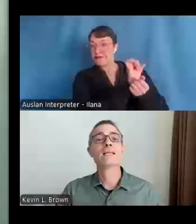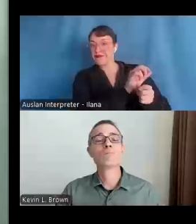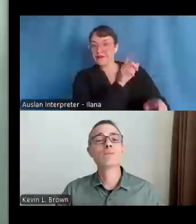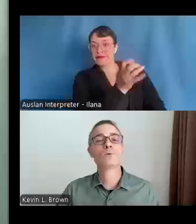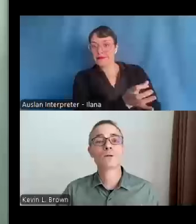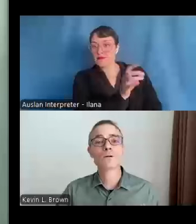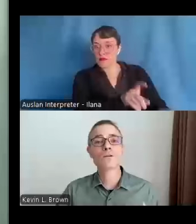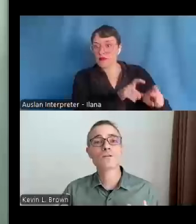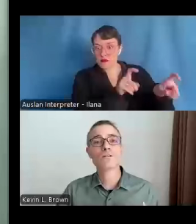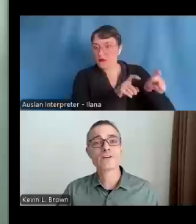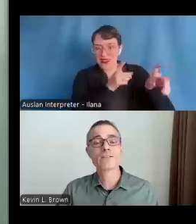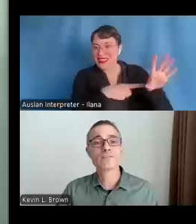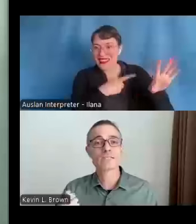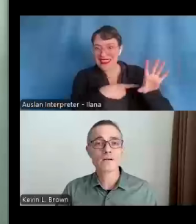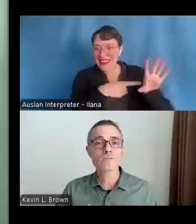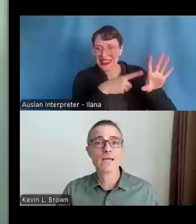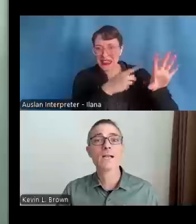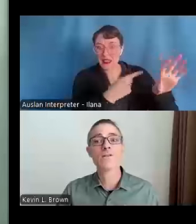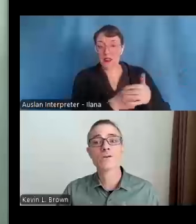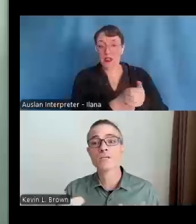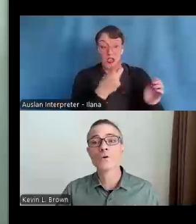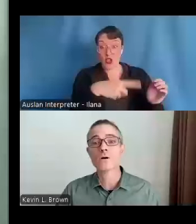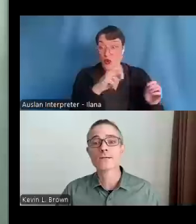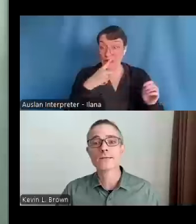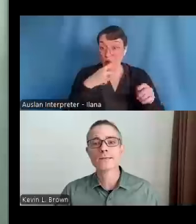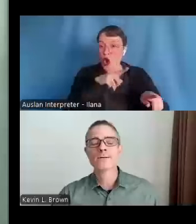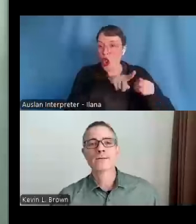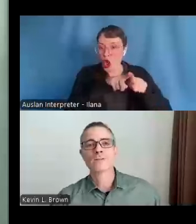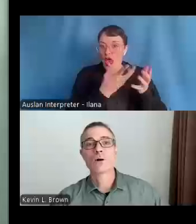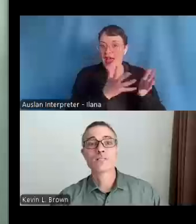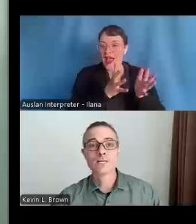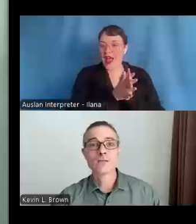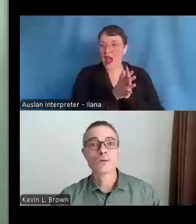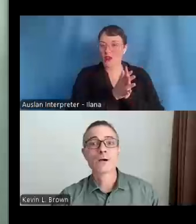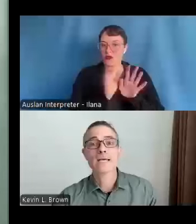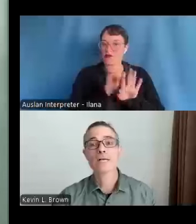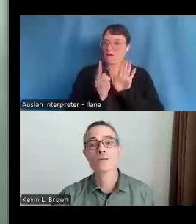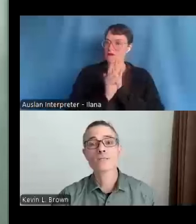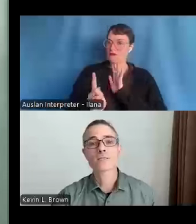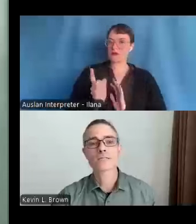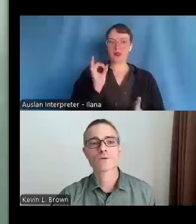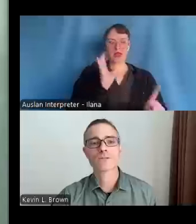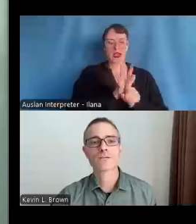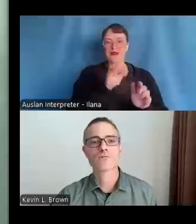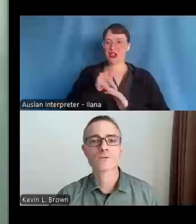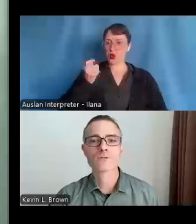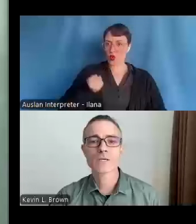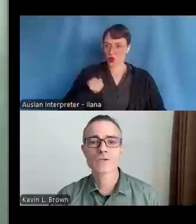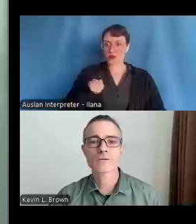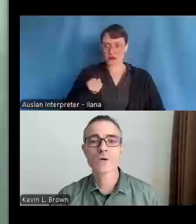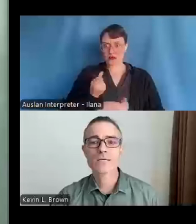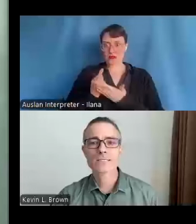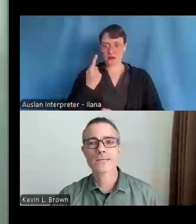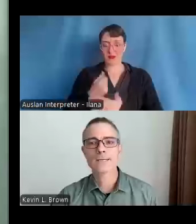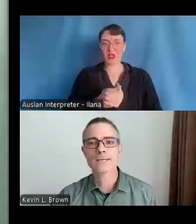these same people learned to defend themselves and others in court. So I visited their work in 8 prisons. That's what the first